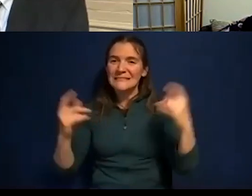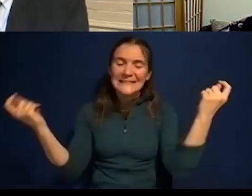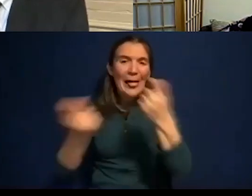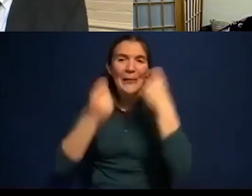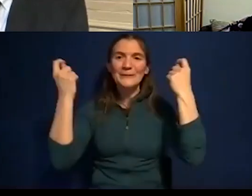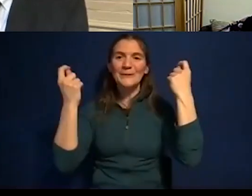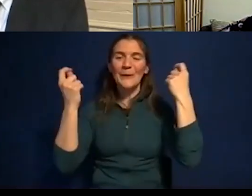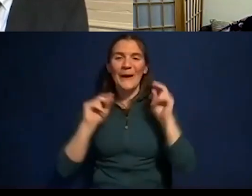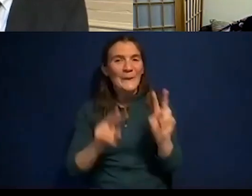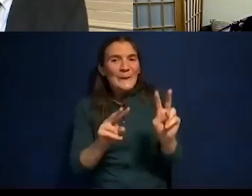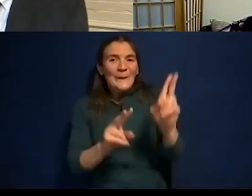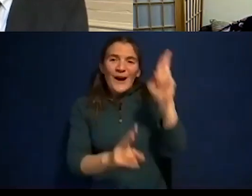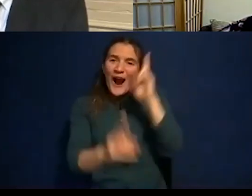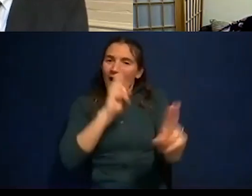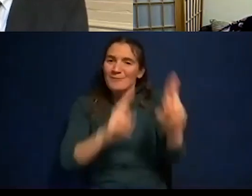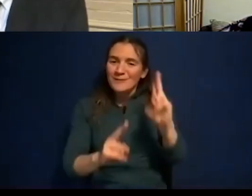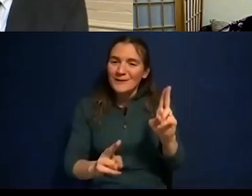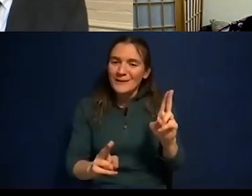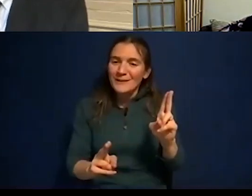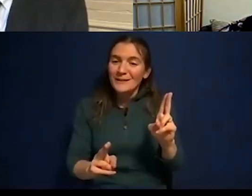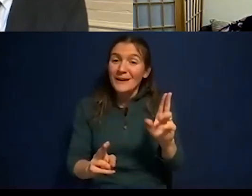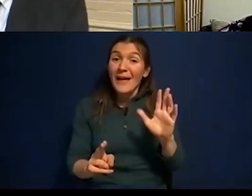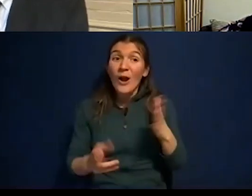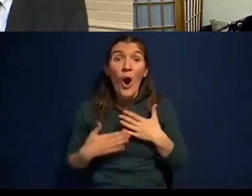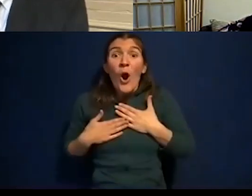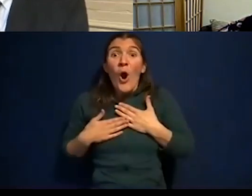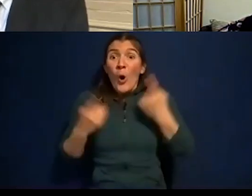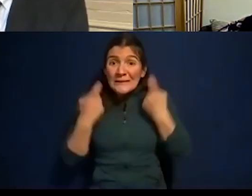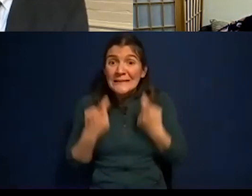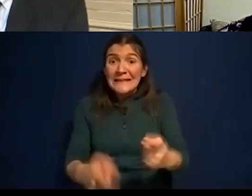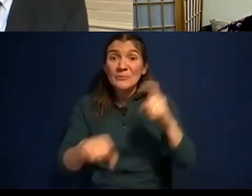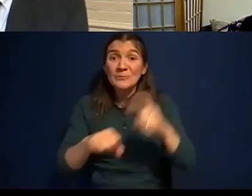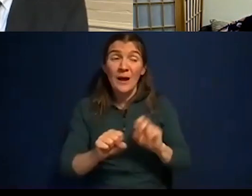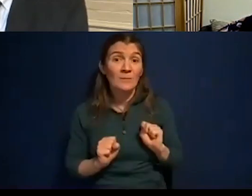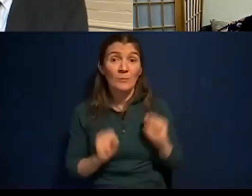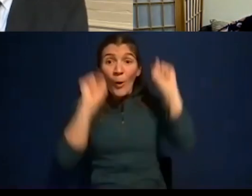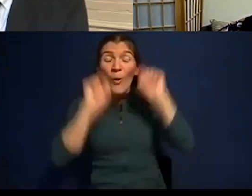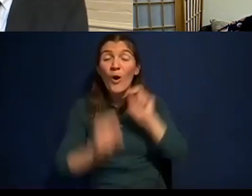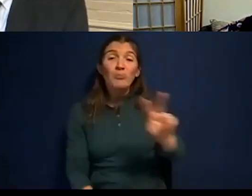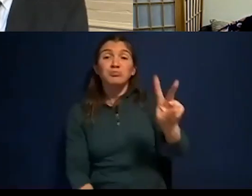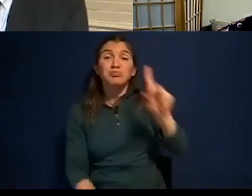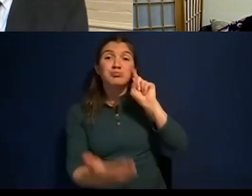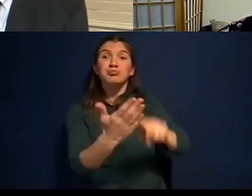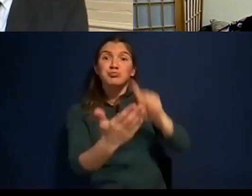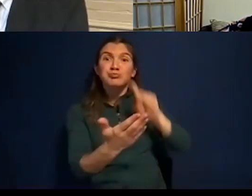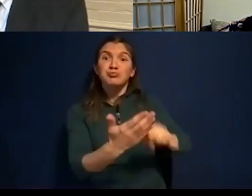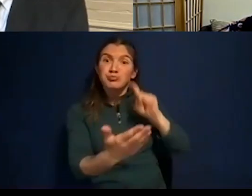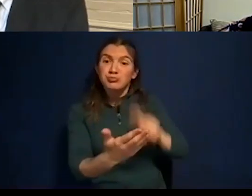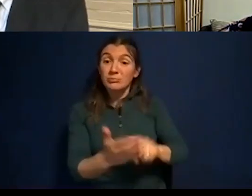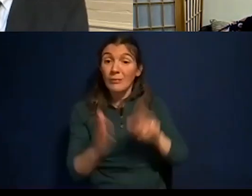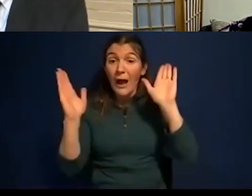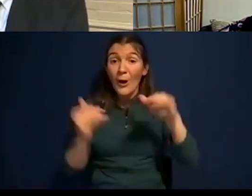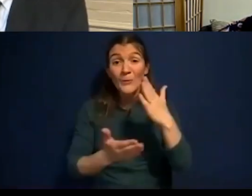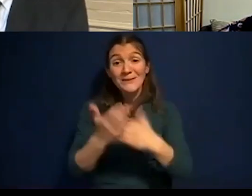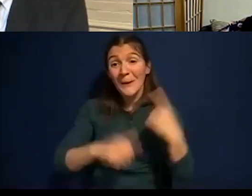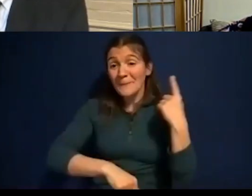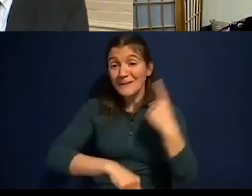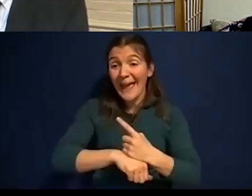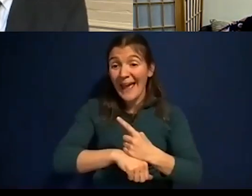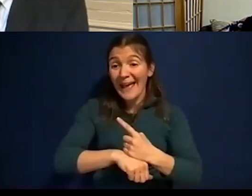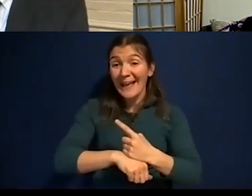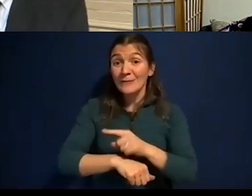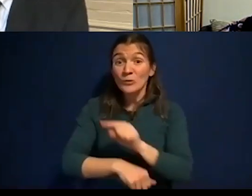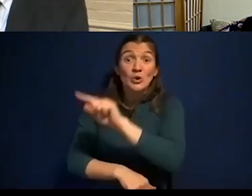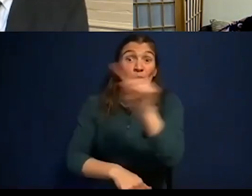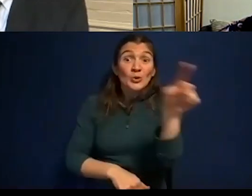celebratory. Oh, it's ski jump time in Brattleboro. And I hope someday you